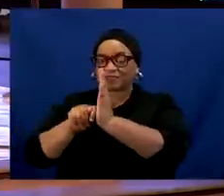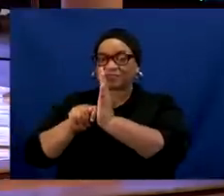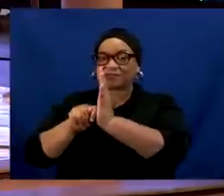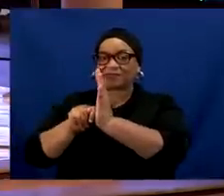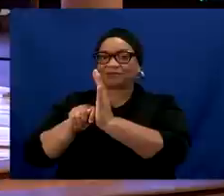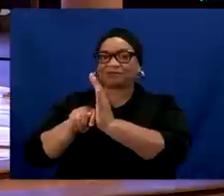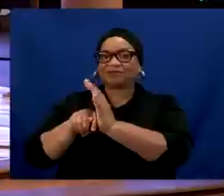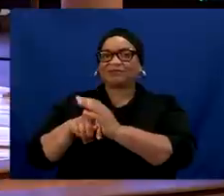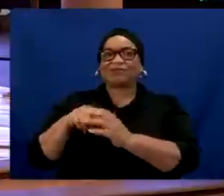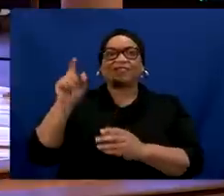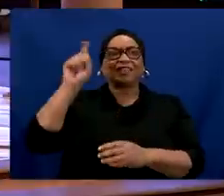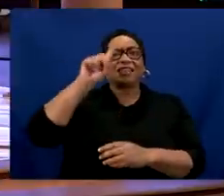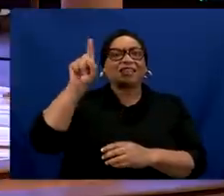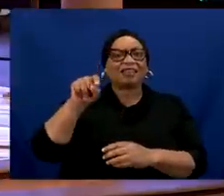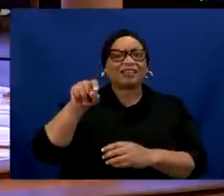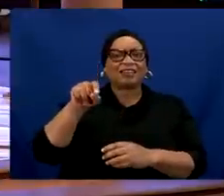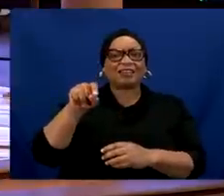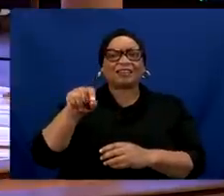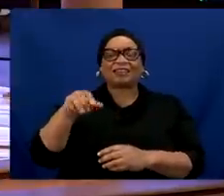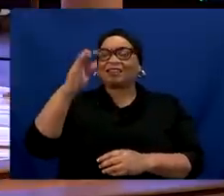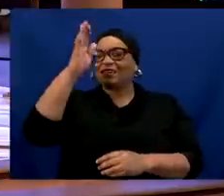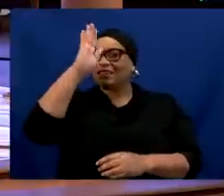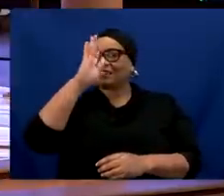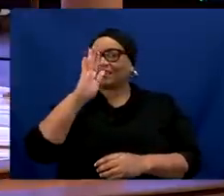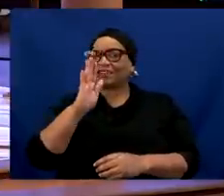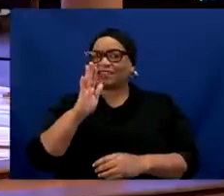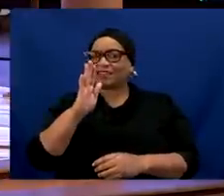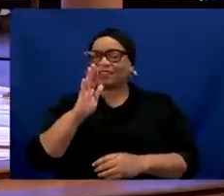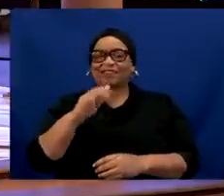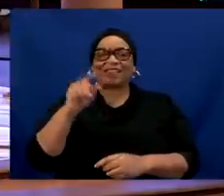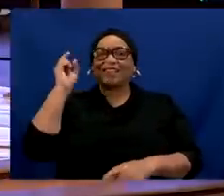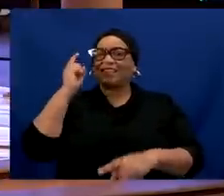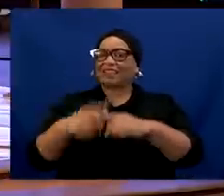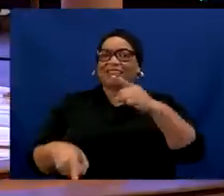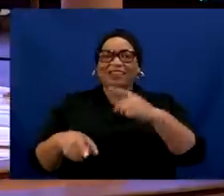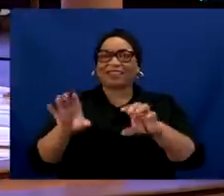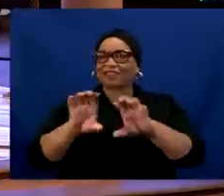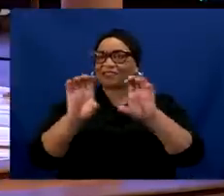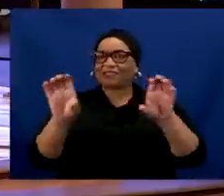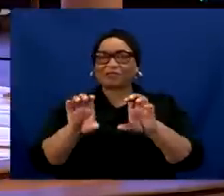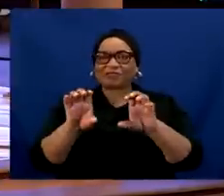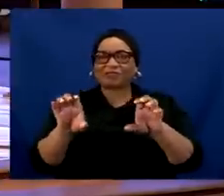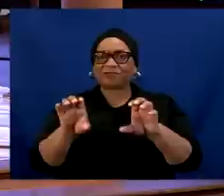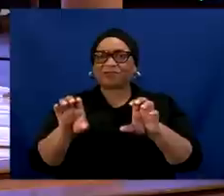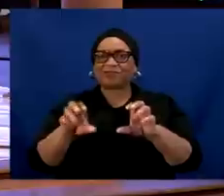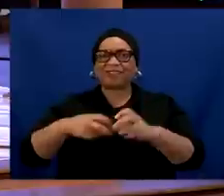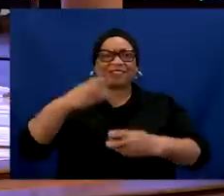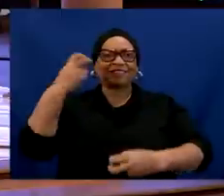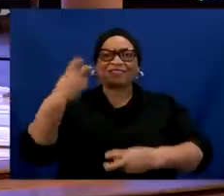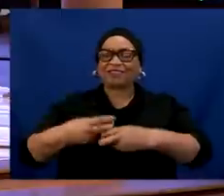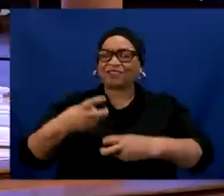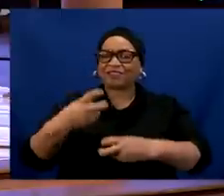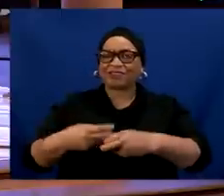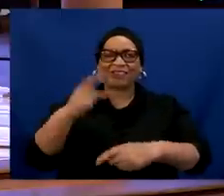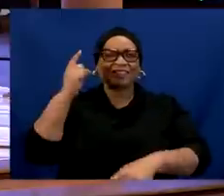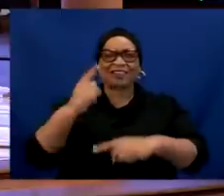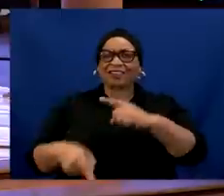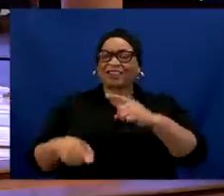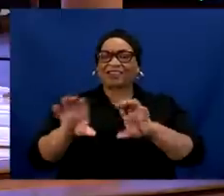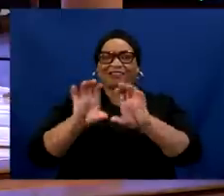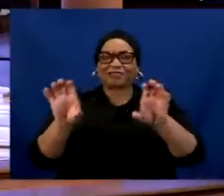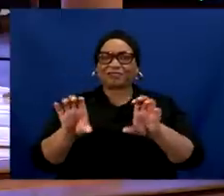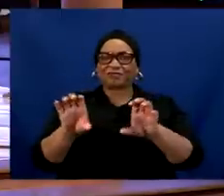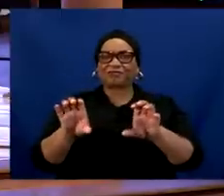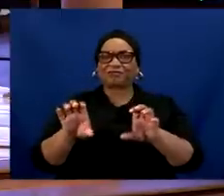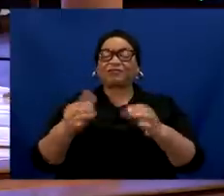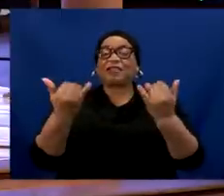Sarah? Is there anything too hard for God? Is there anything your God can't do? Today, I